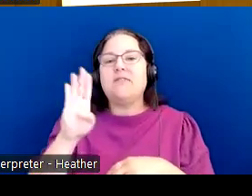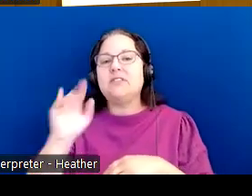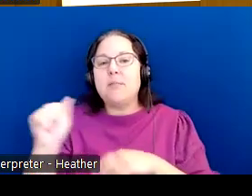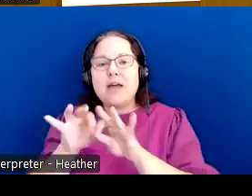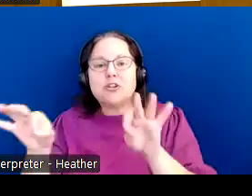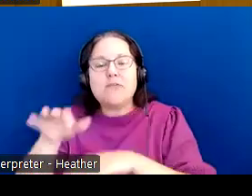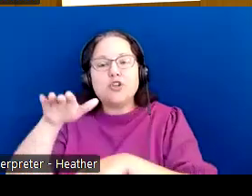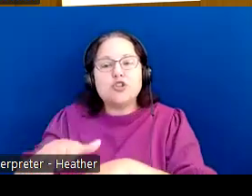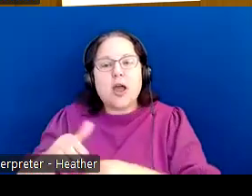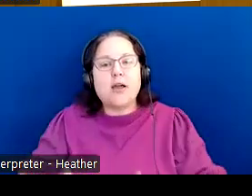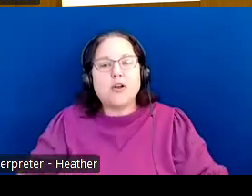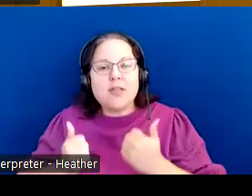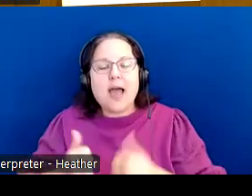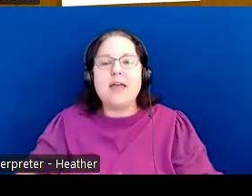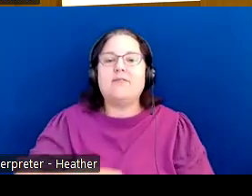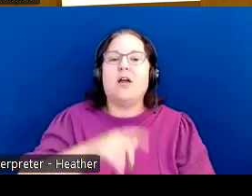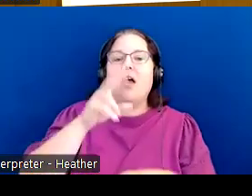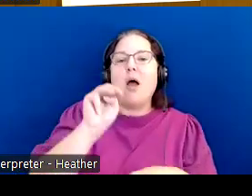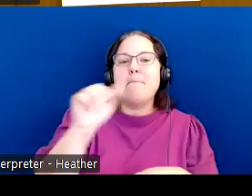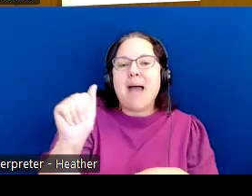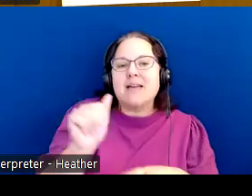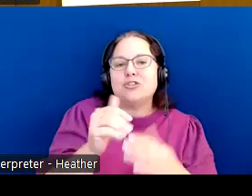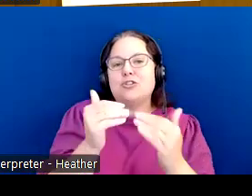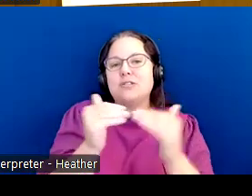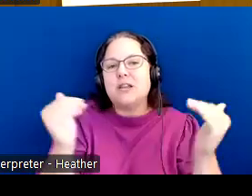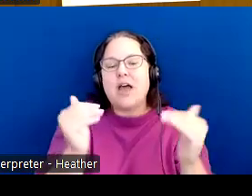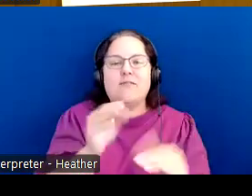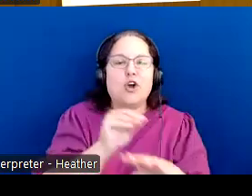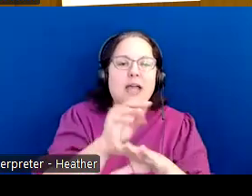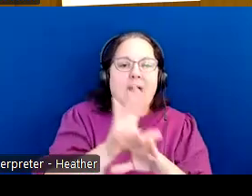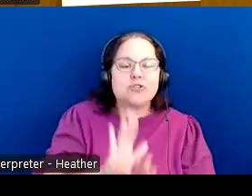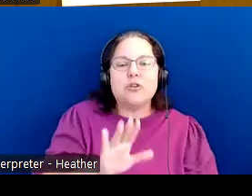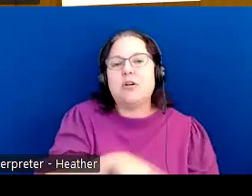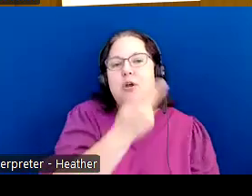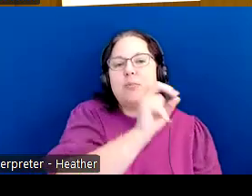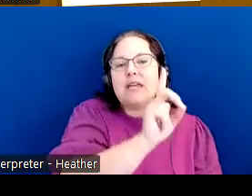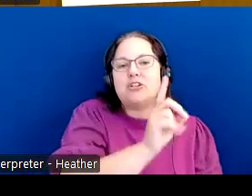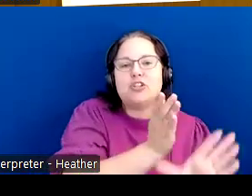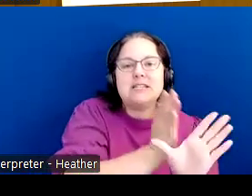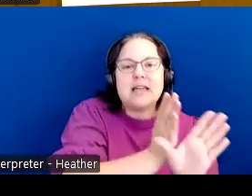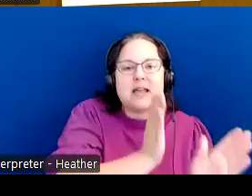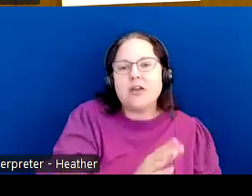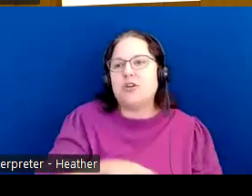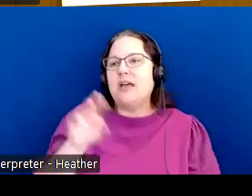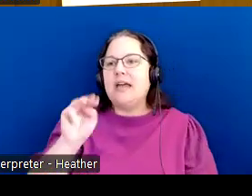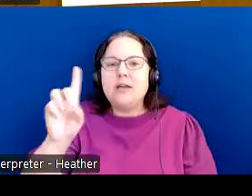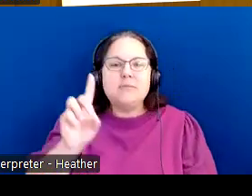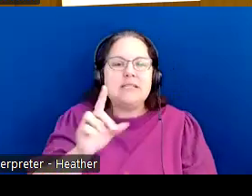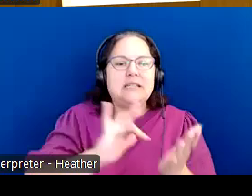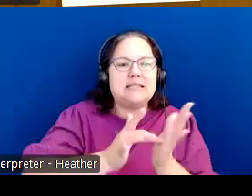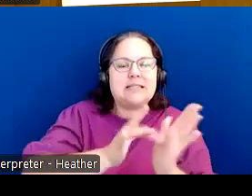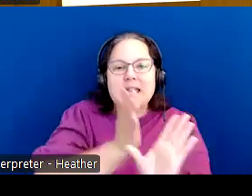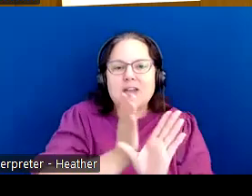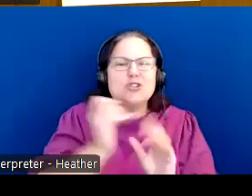specialist, a master's level counselor, a PhD level psychologist, or an MD psychiatrist. We all